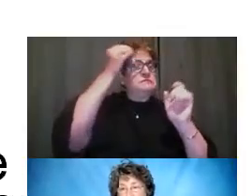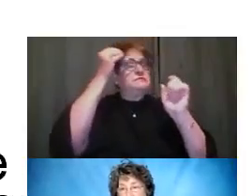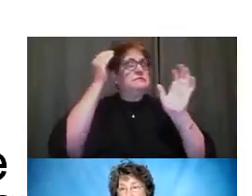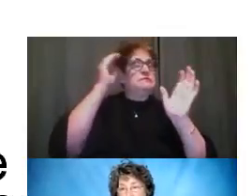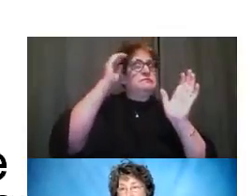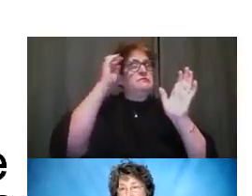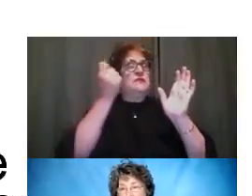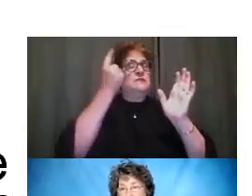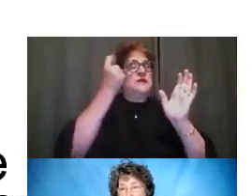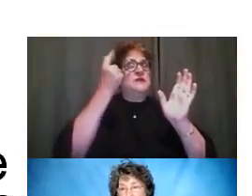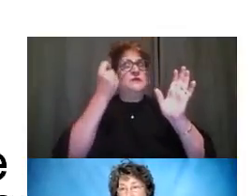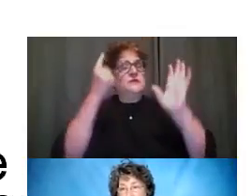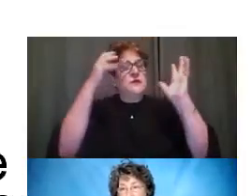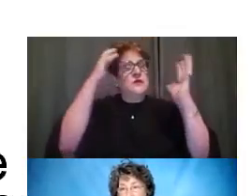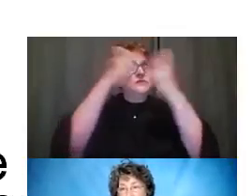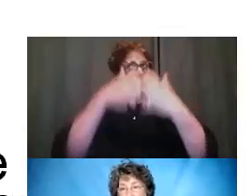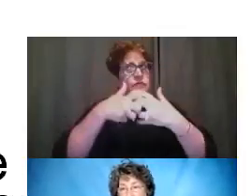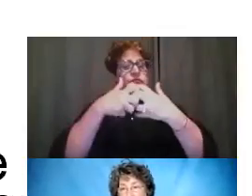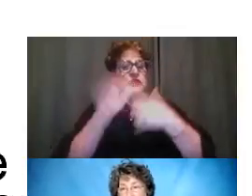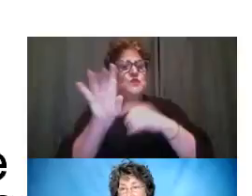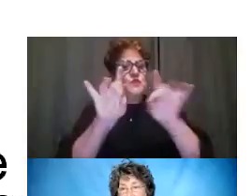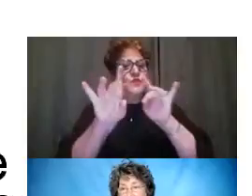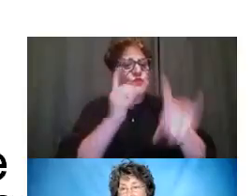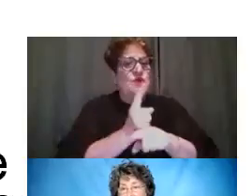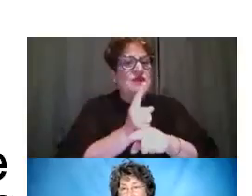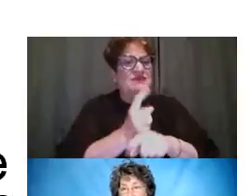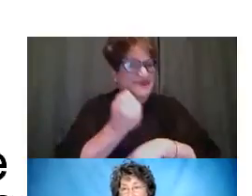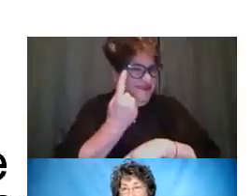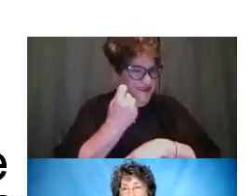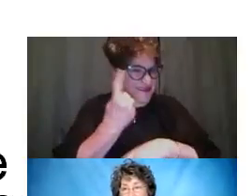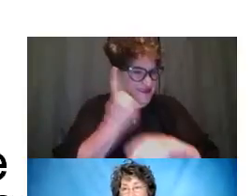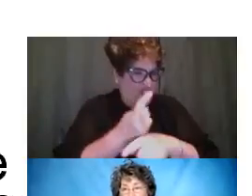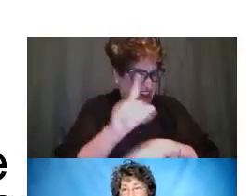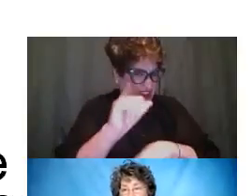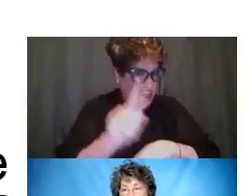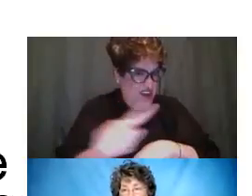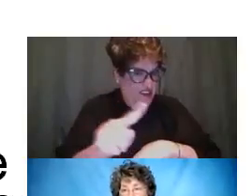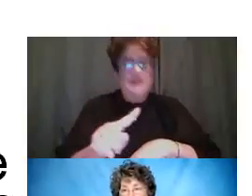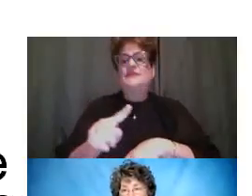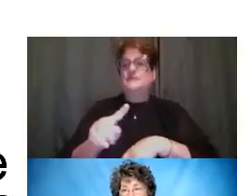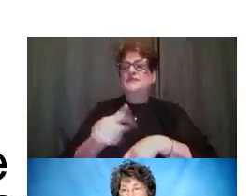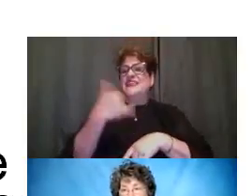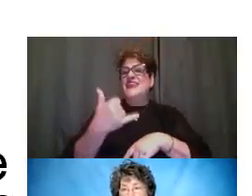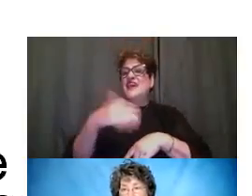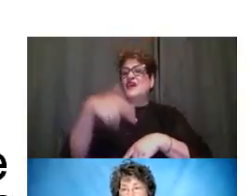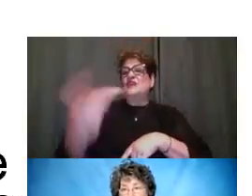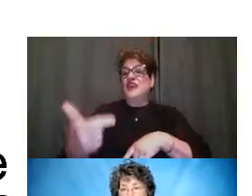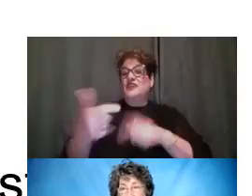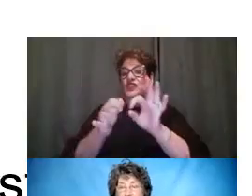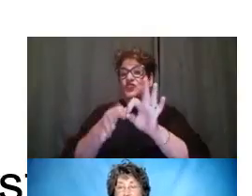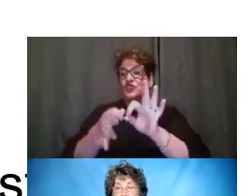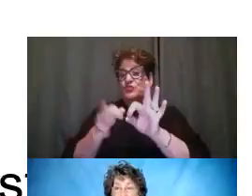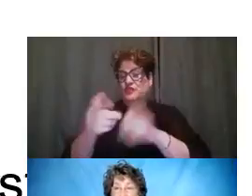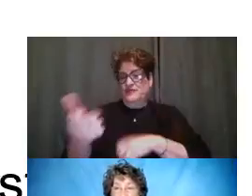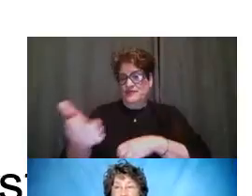in alignment with our conscious choices. Does that make sense to you, Liz? Yes. Next slide, please.